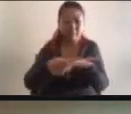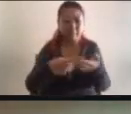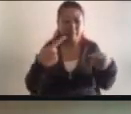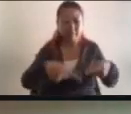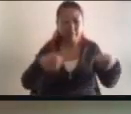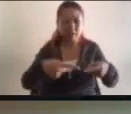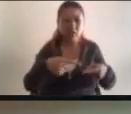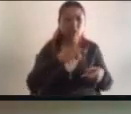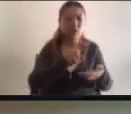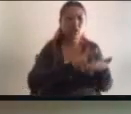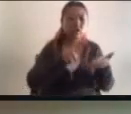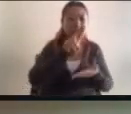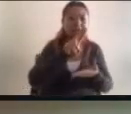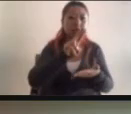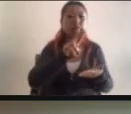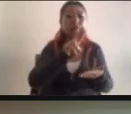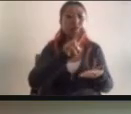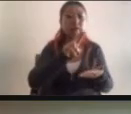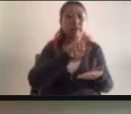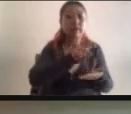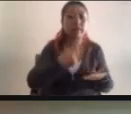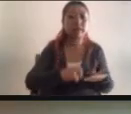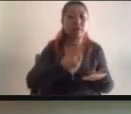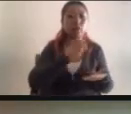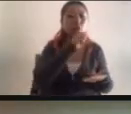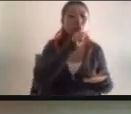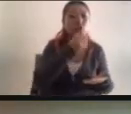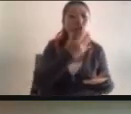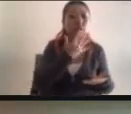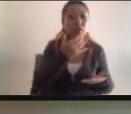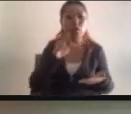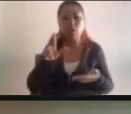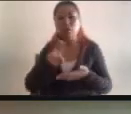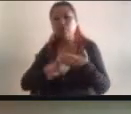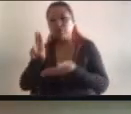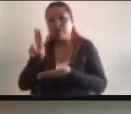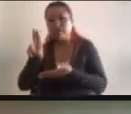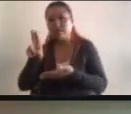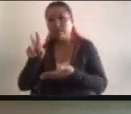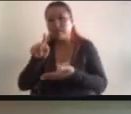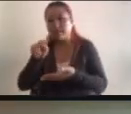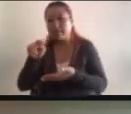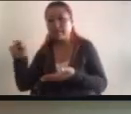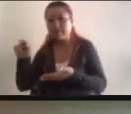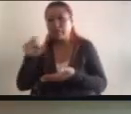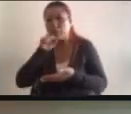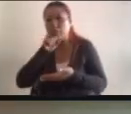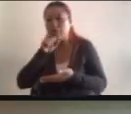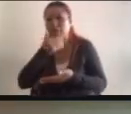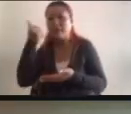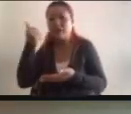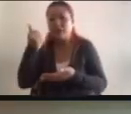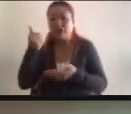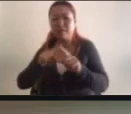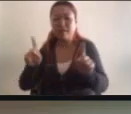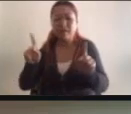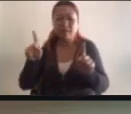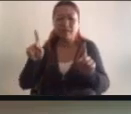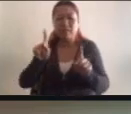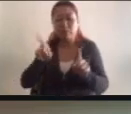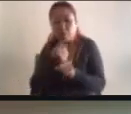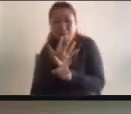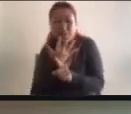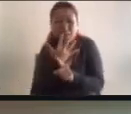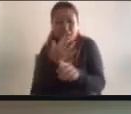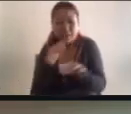of Tennessee shade of orange was superior on the color wheel. But at the end of the day, the only color that matters